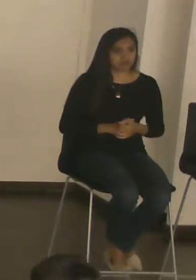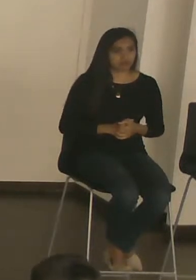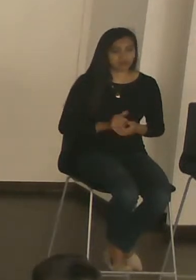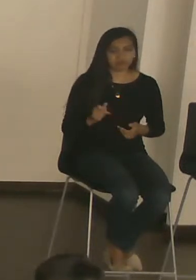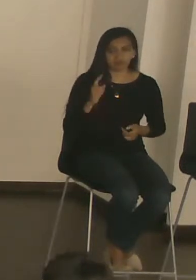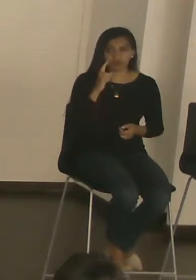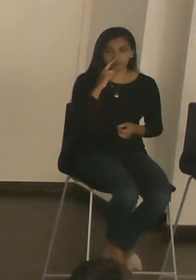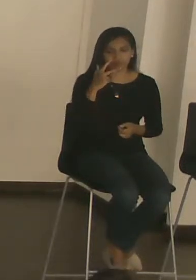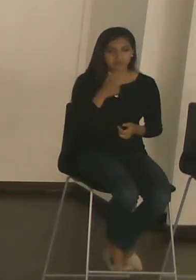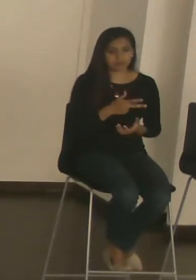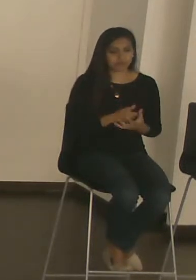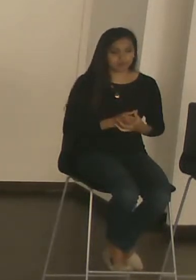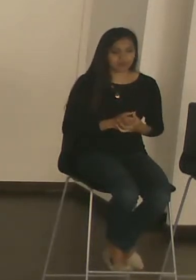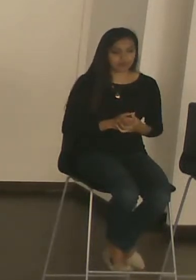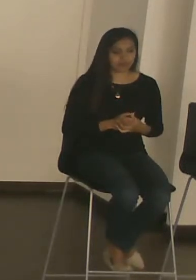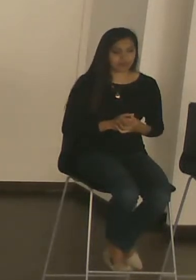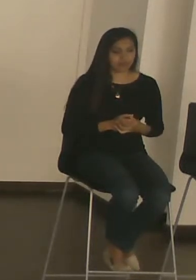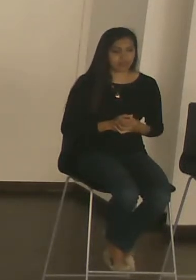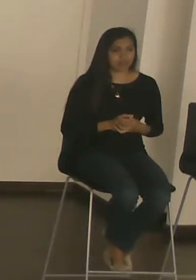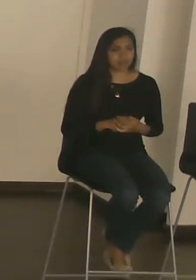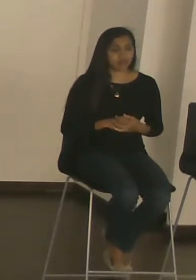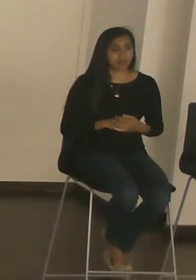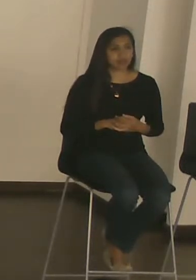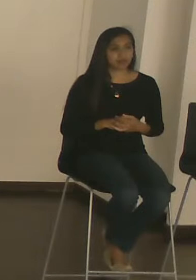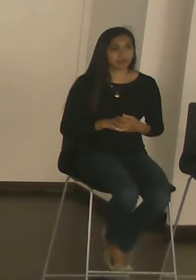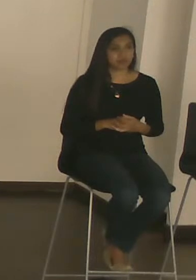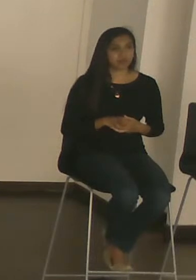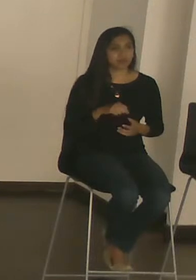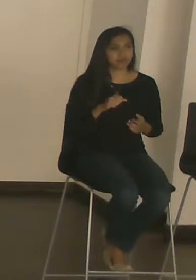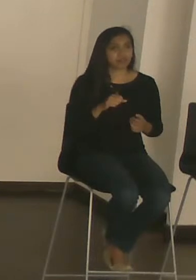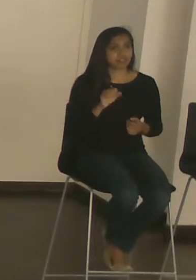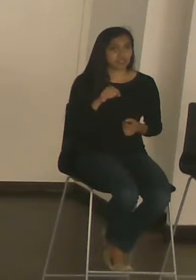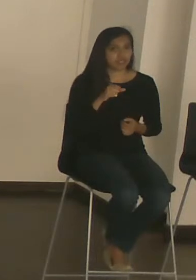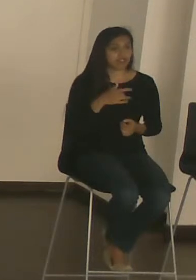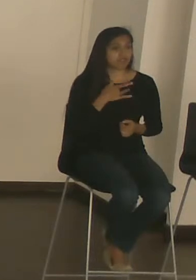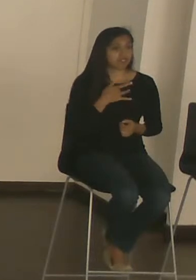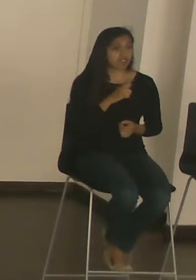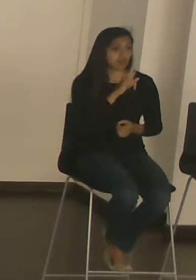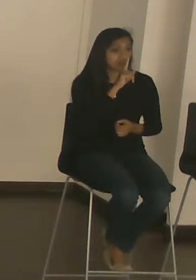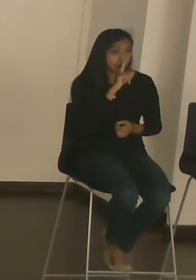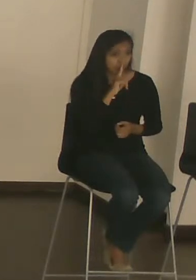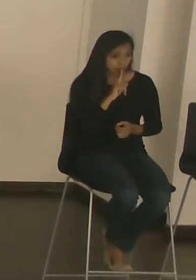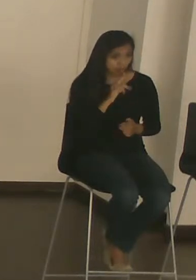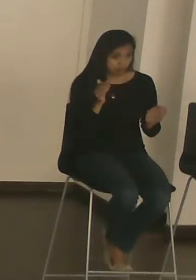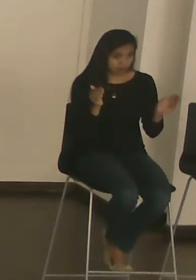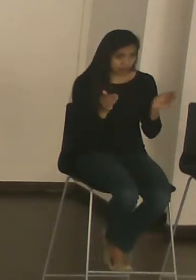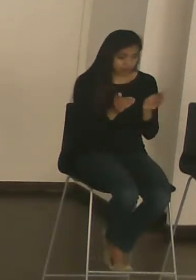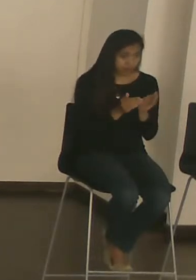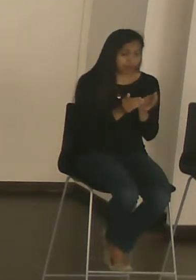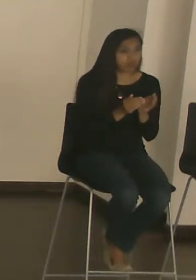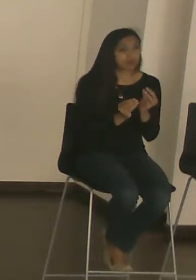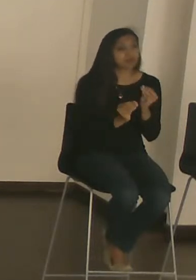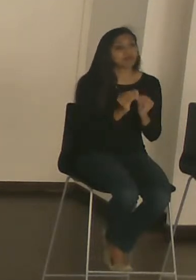in quietness is also quietness allows a lot more space for care.